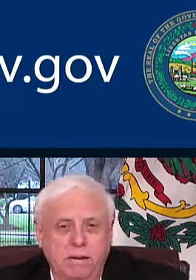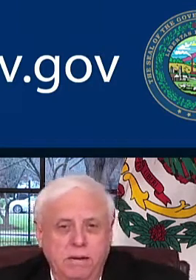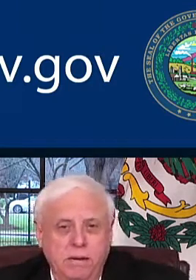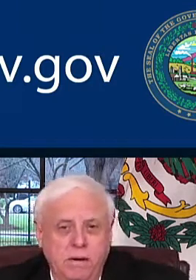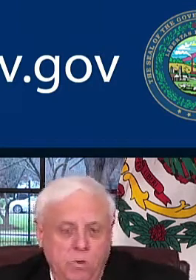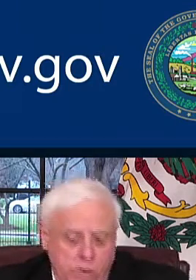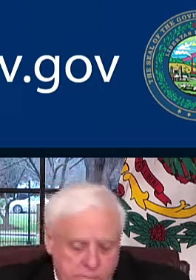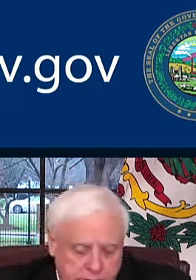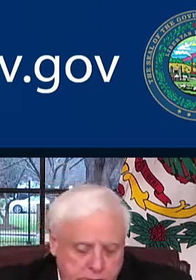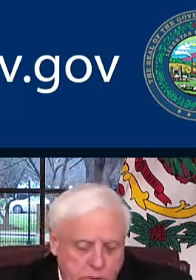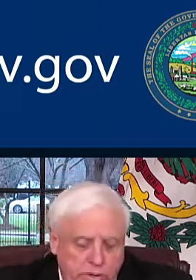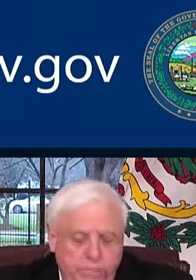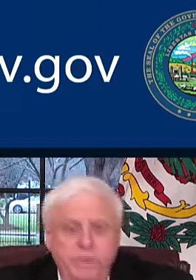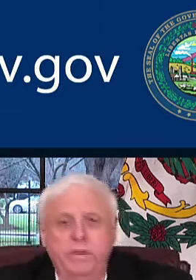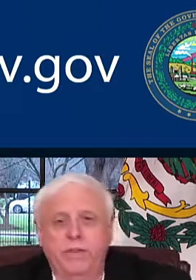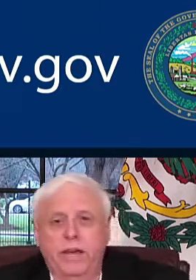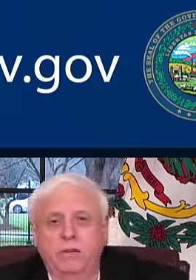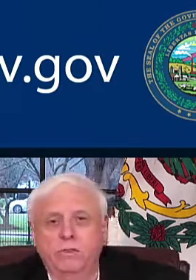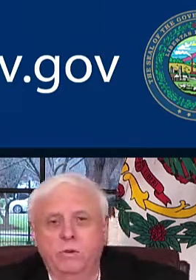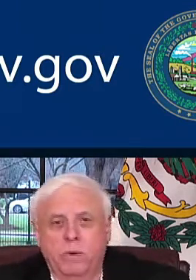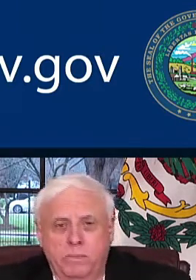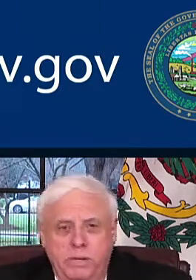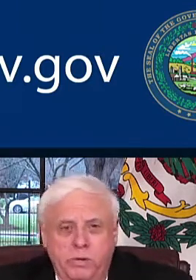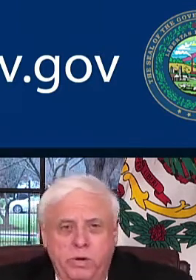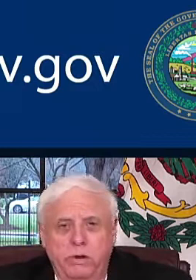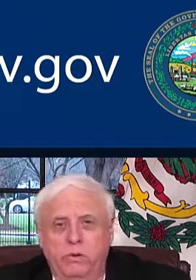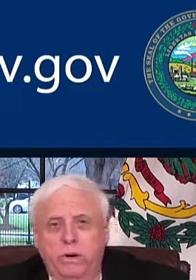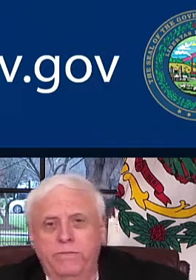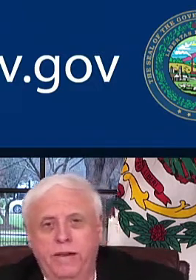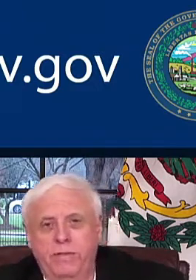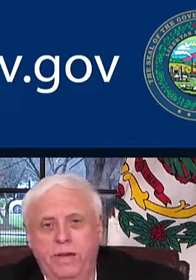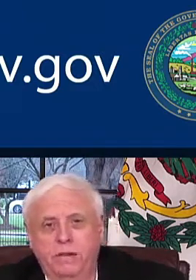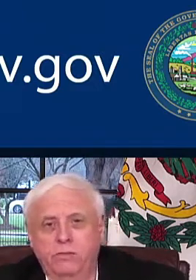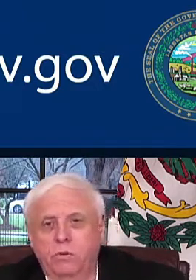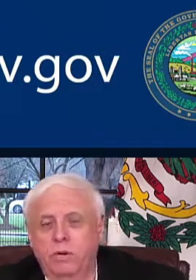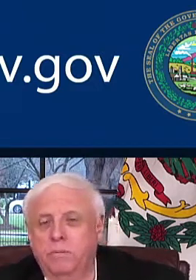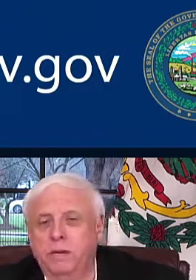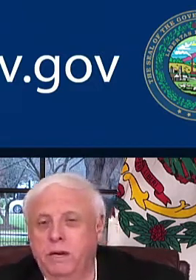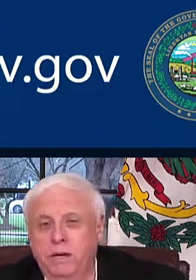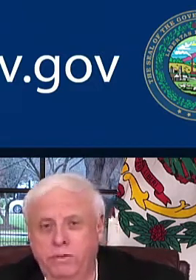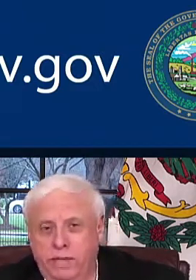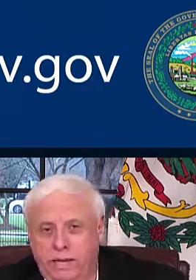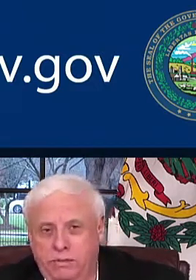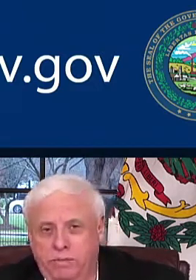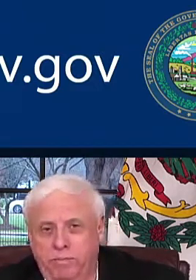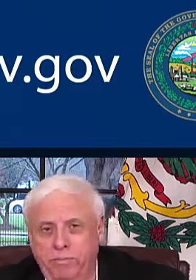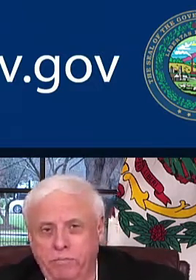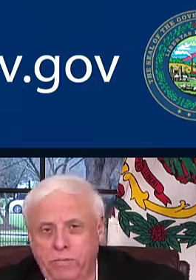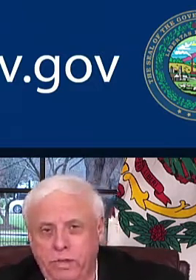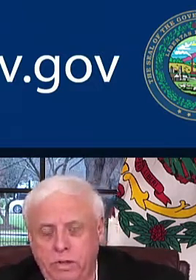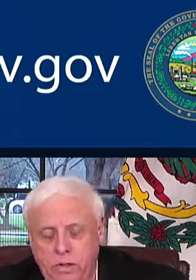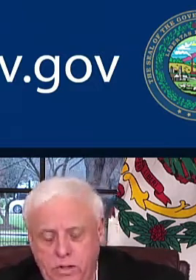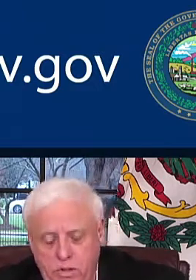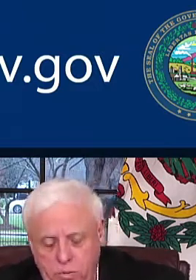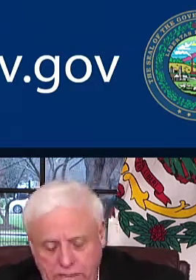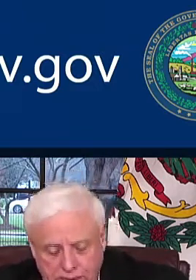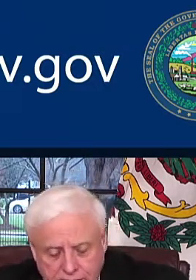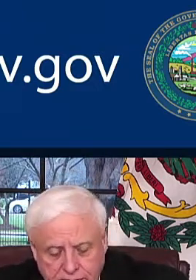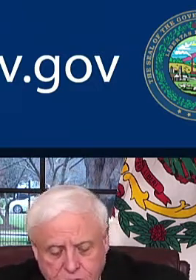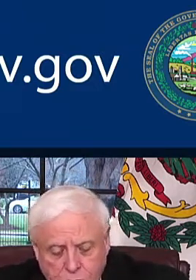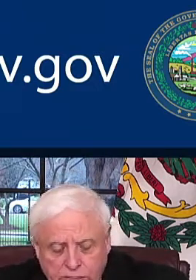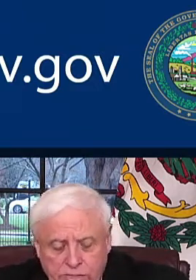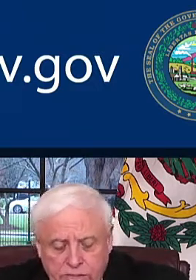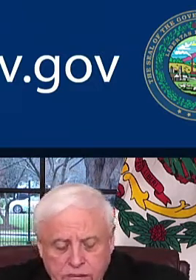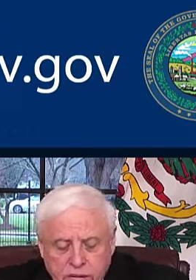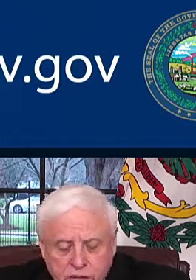312,649? Or would it be 250,000? Or would it be 225,000? Or would it be 100,000? Without